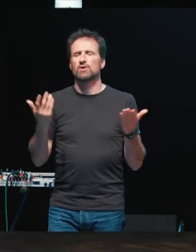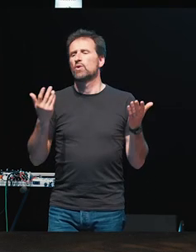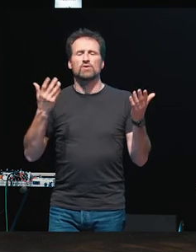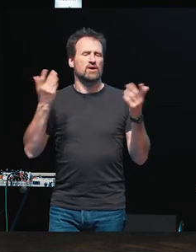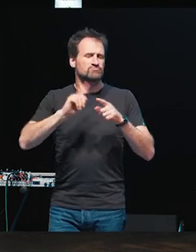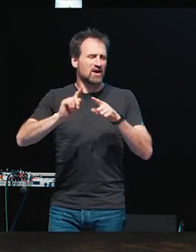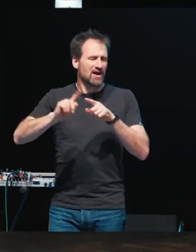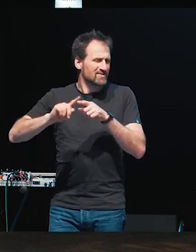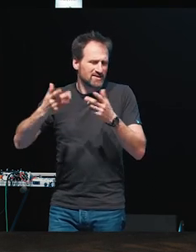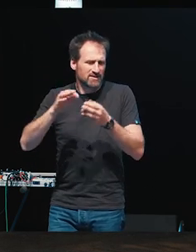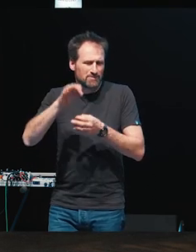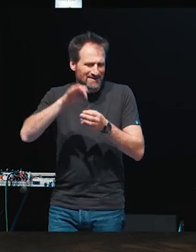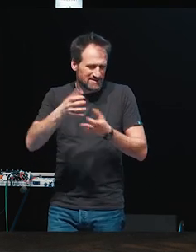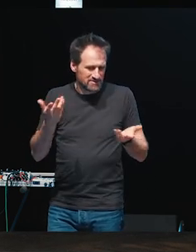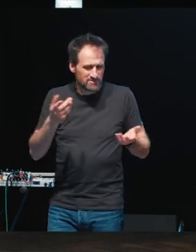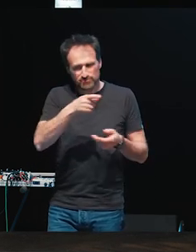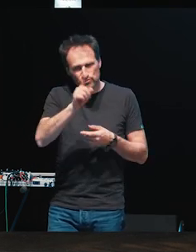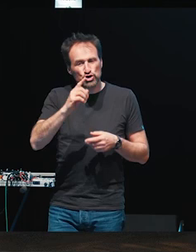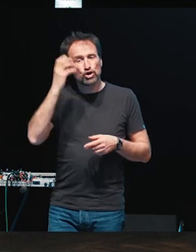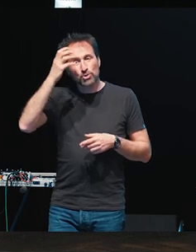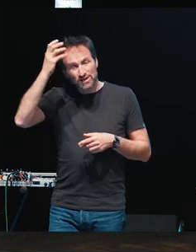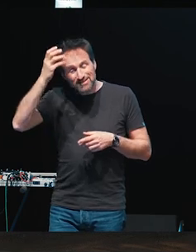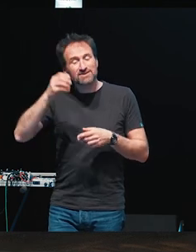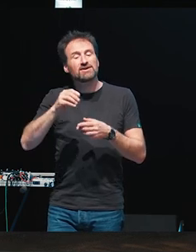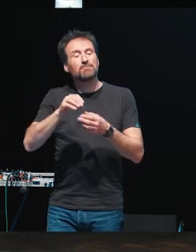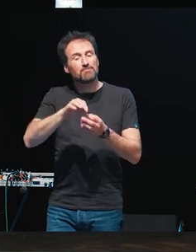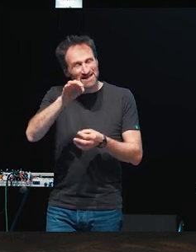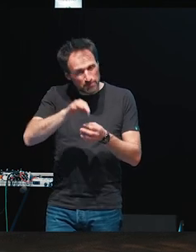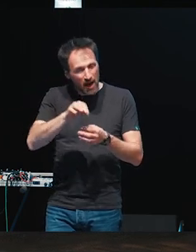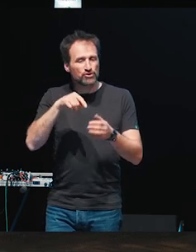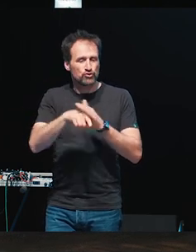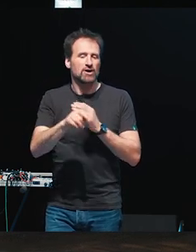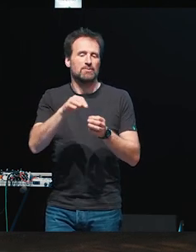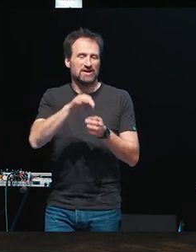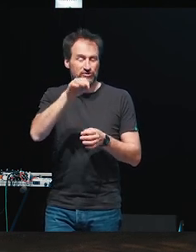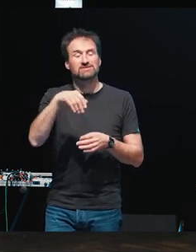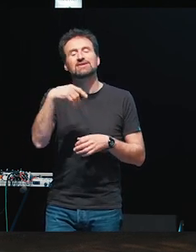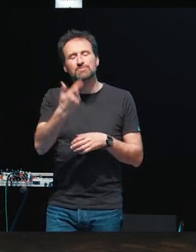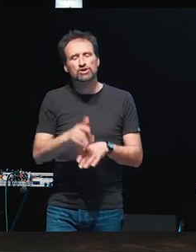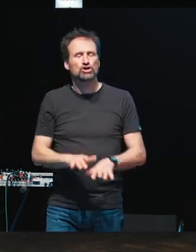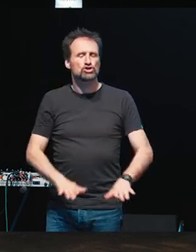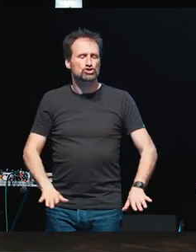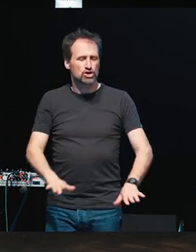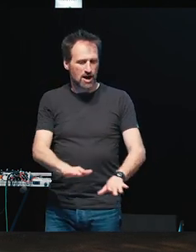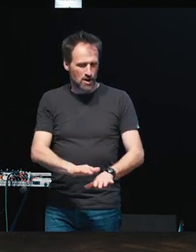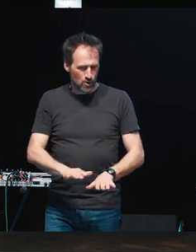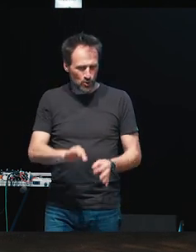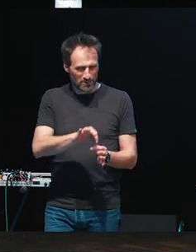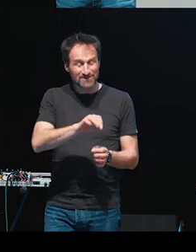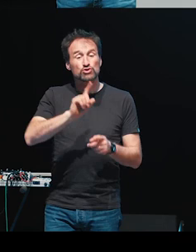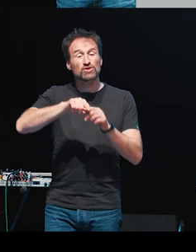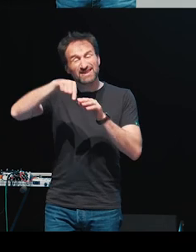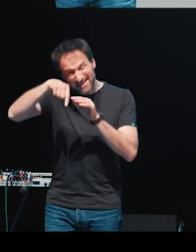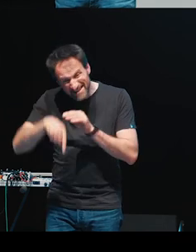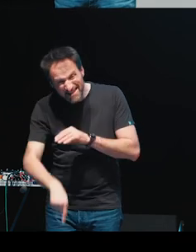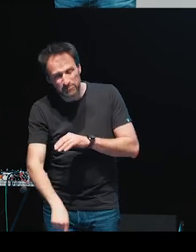different hypotheses, the metrics change. But there are two kinds of metrics, the shallow metrics and deep metrics. Let's say you have a website where the